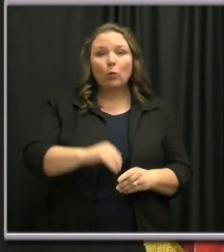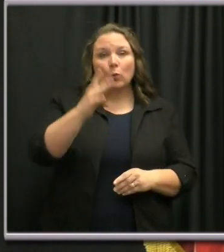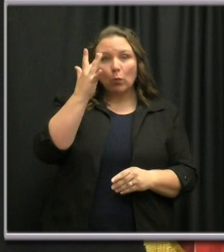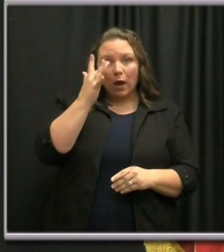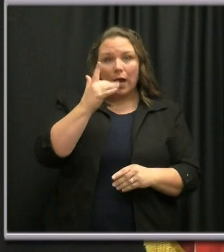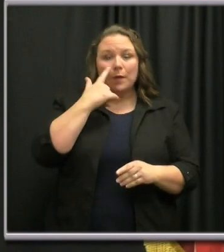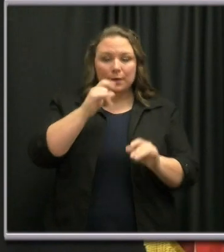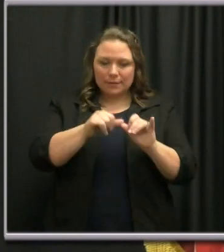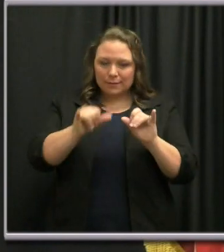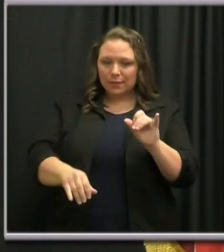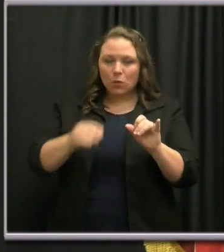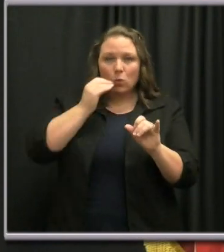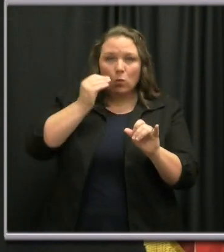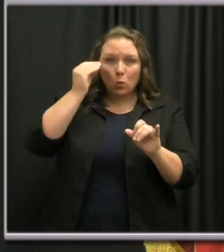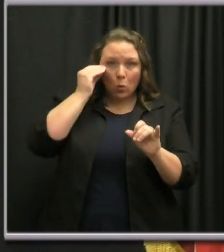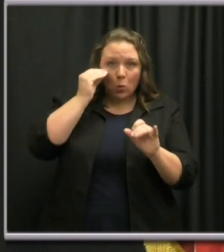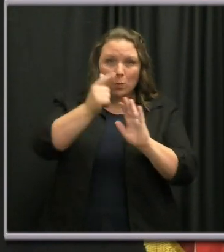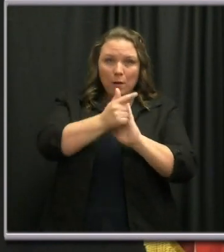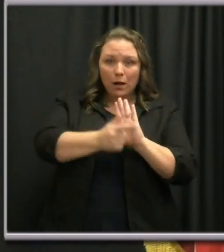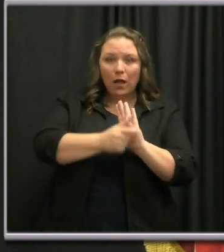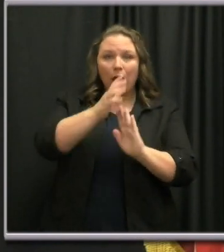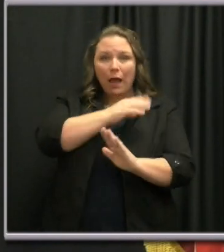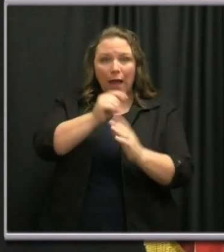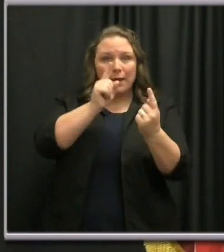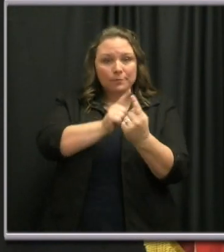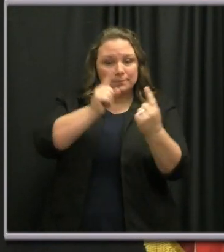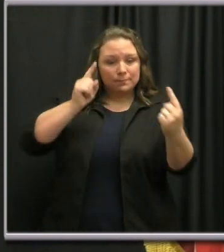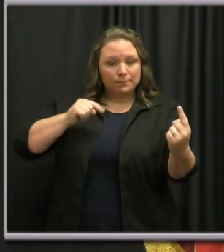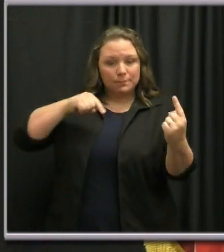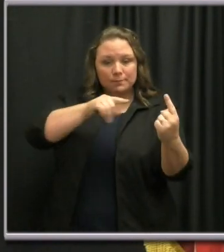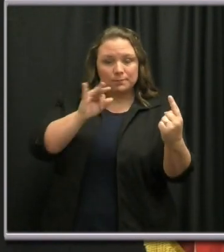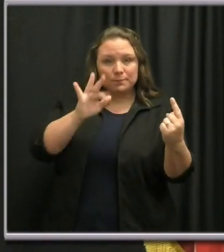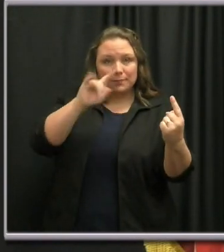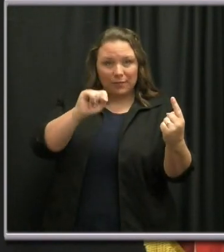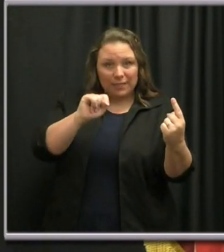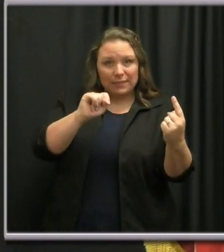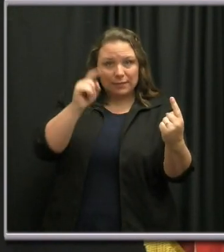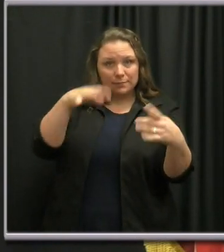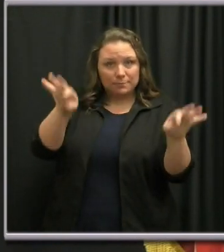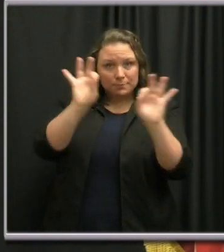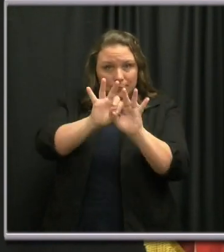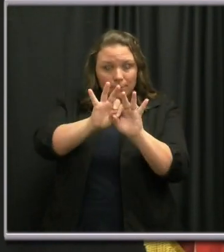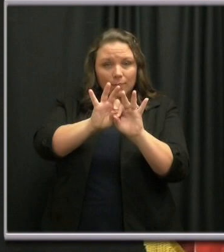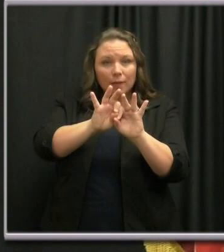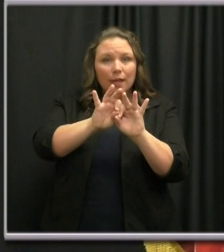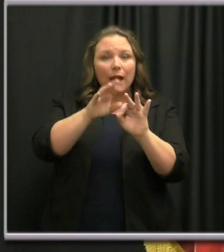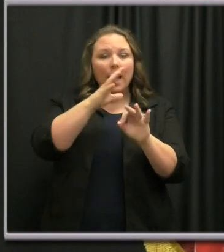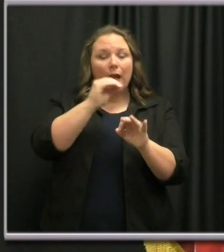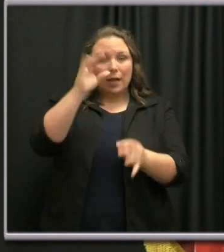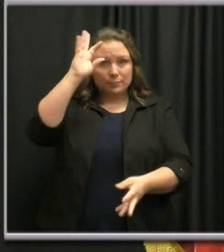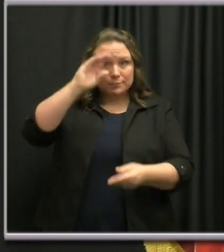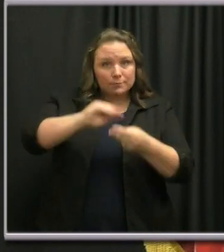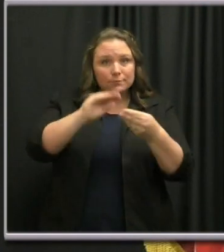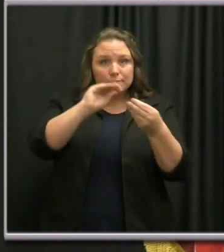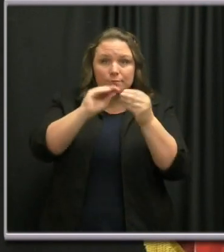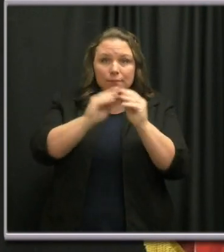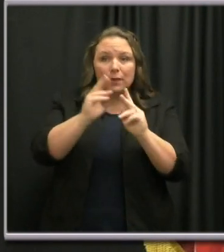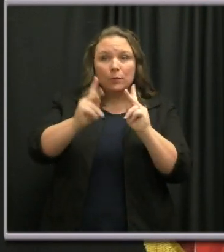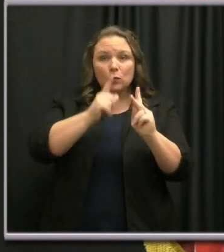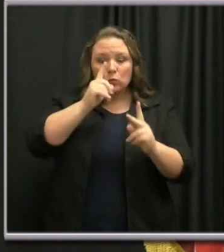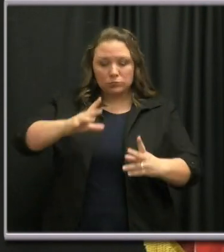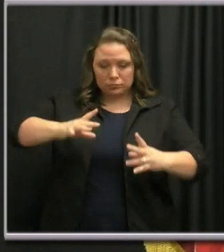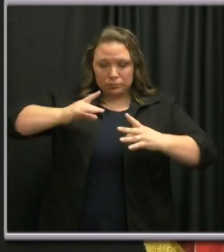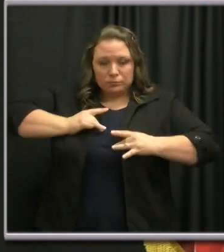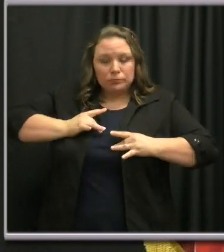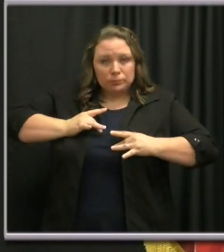of the safer at home order and aggressive social distancing measures. And the overall number of people who are carrying the